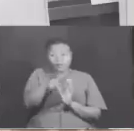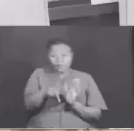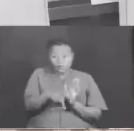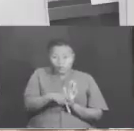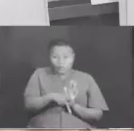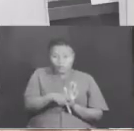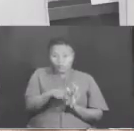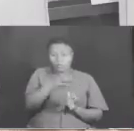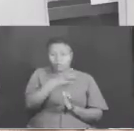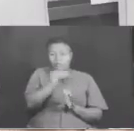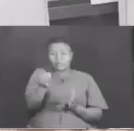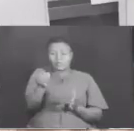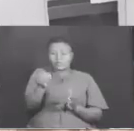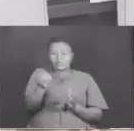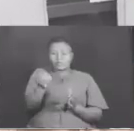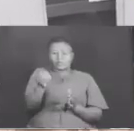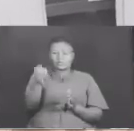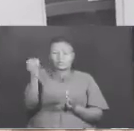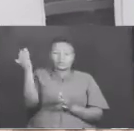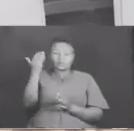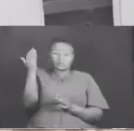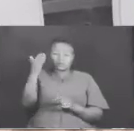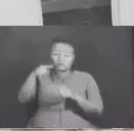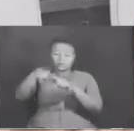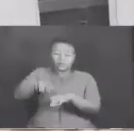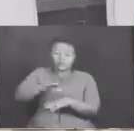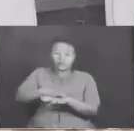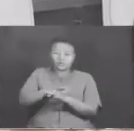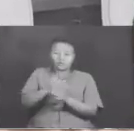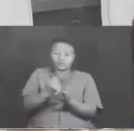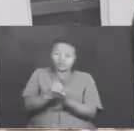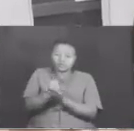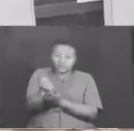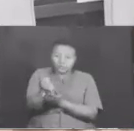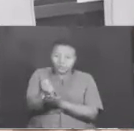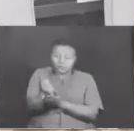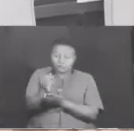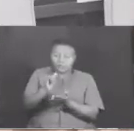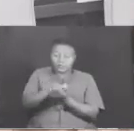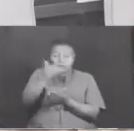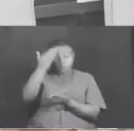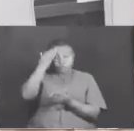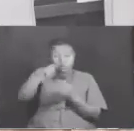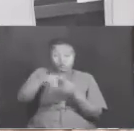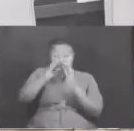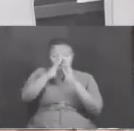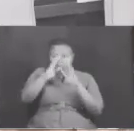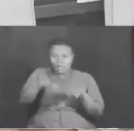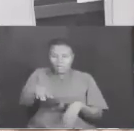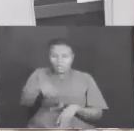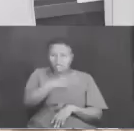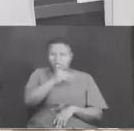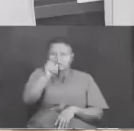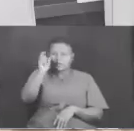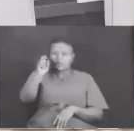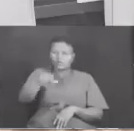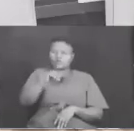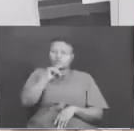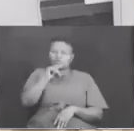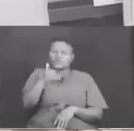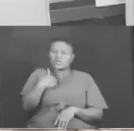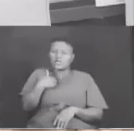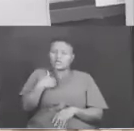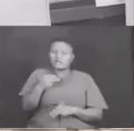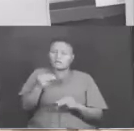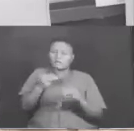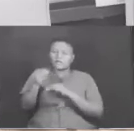be limited to facts which are necessary to be made known to the House and not contain matters that are likely to provoke